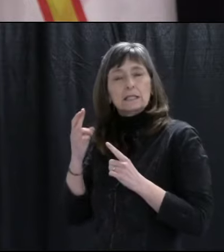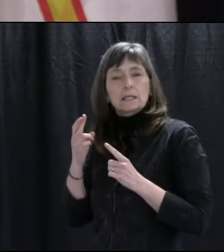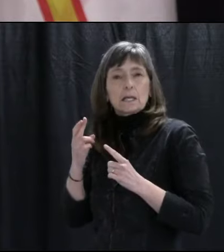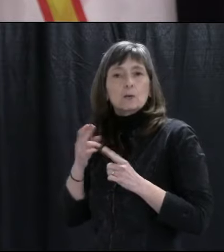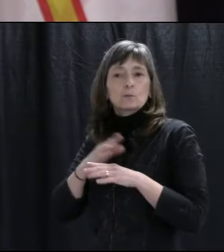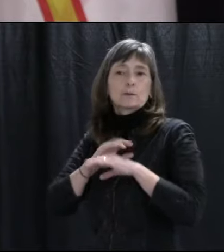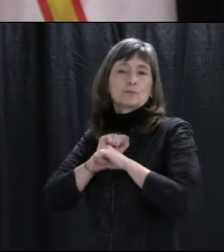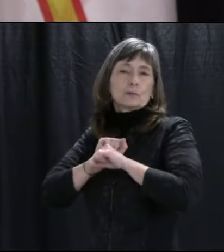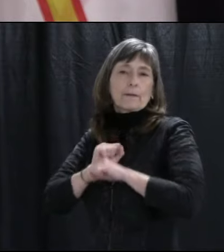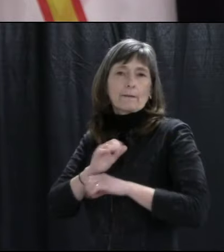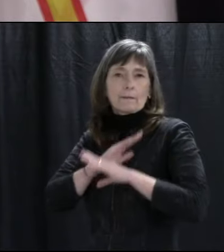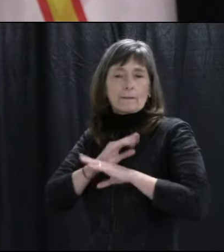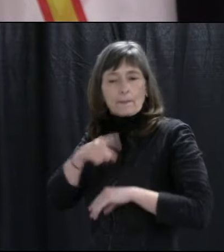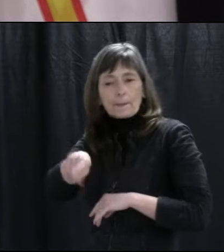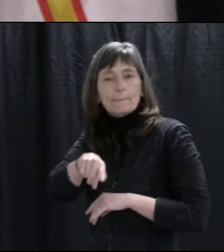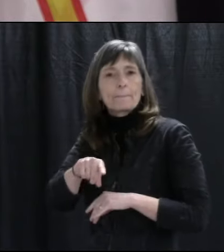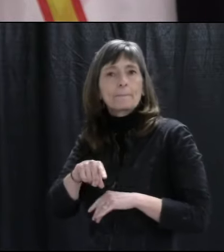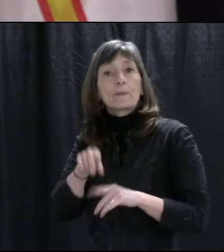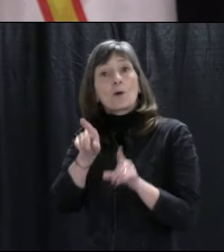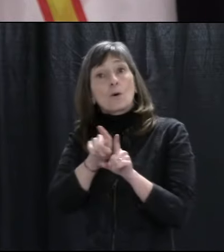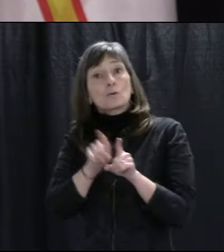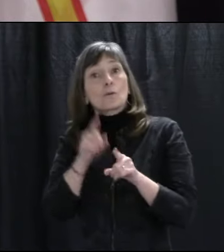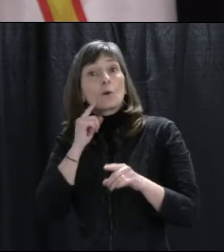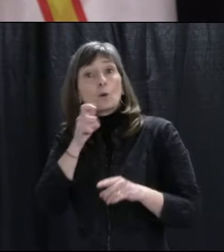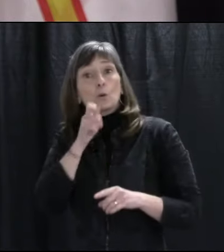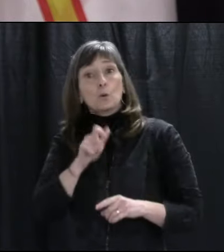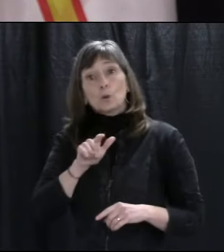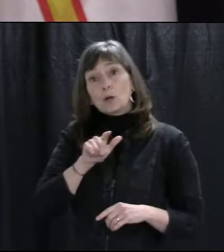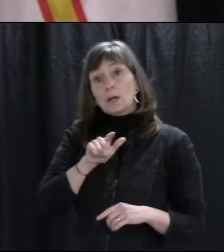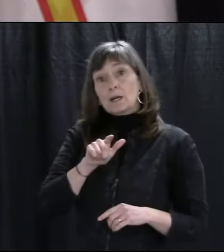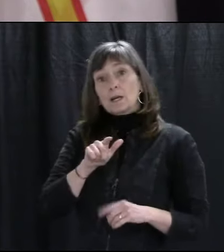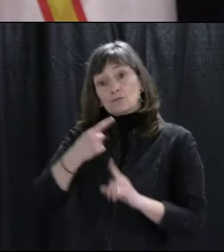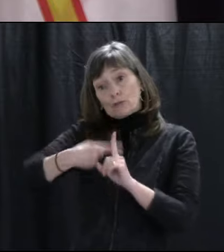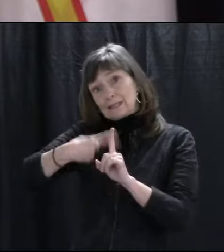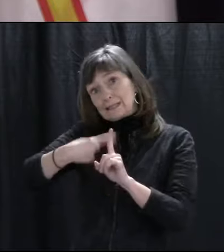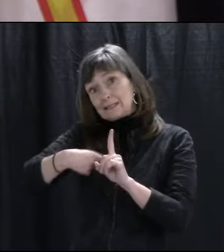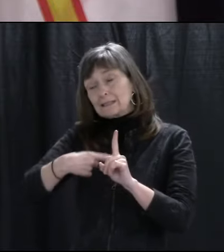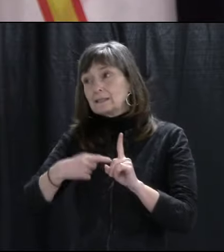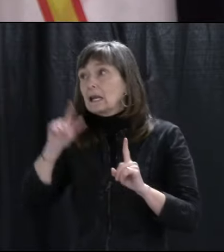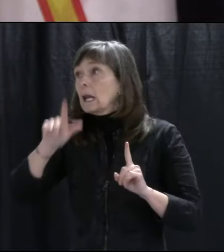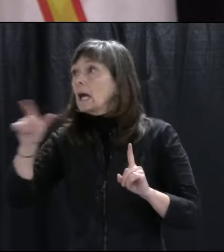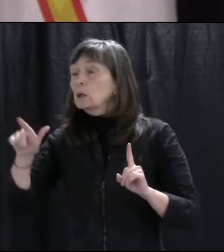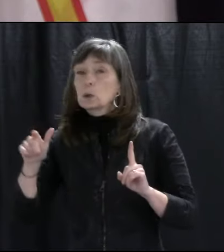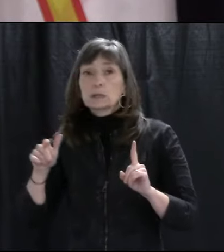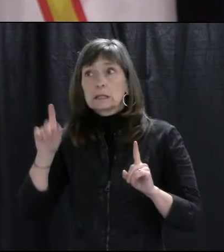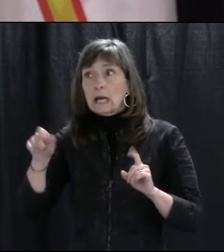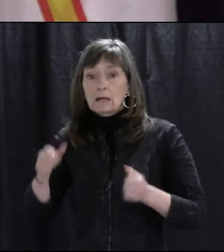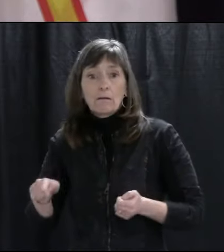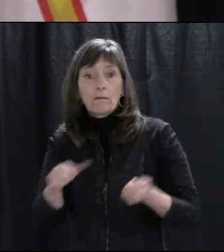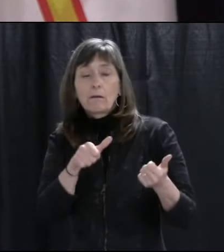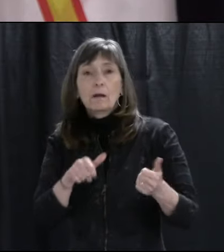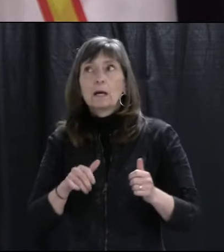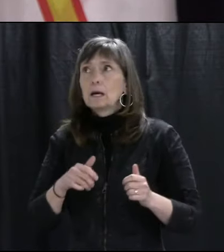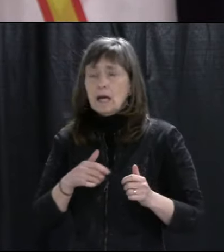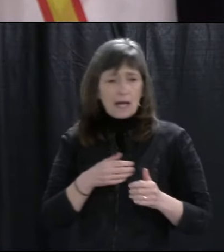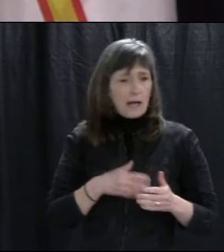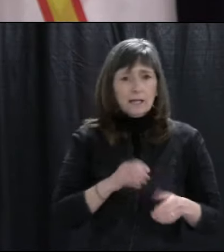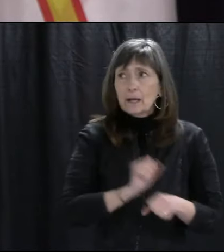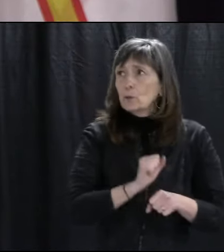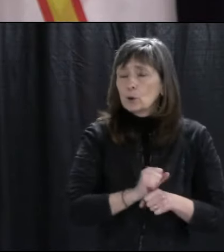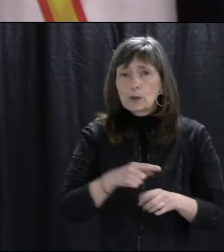properties. This is so tenants don't face eviction if they encounter lost income and not able to pay the rent as a result